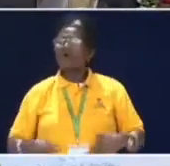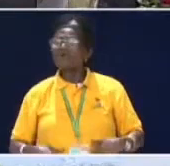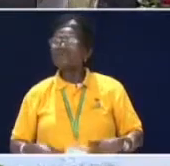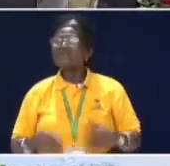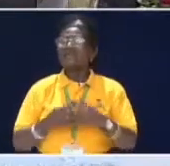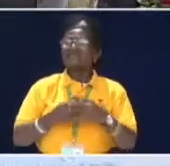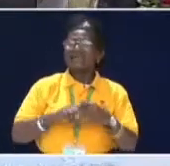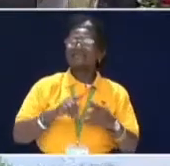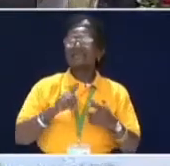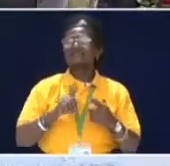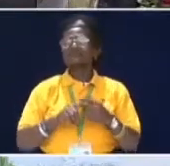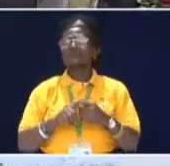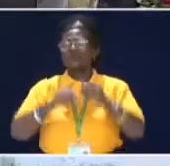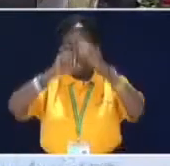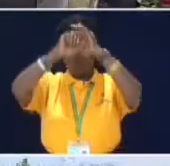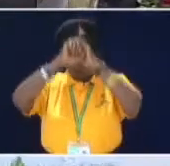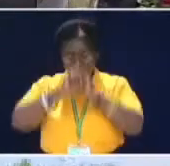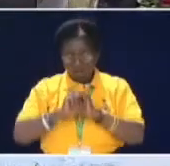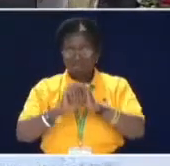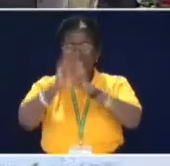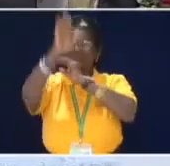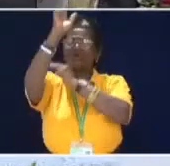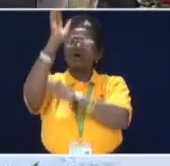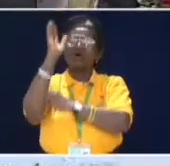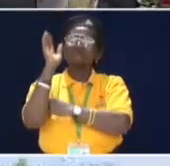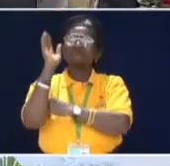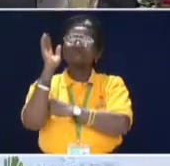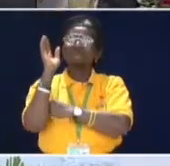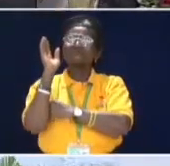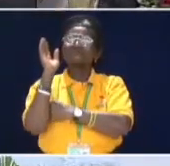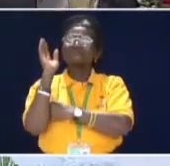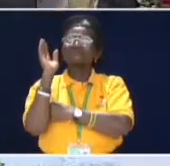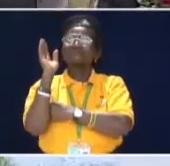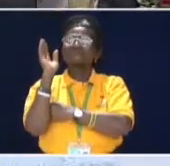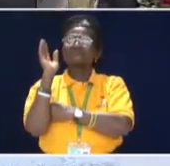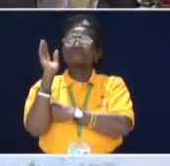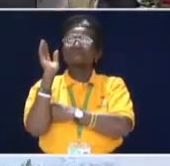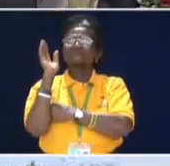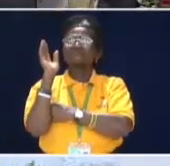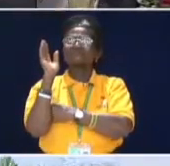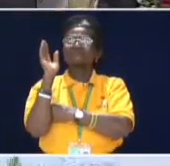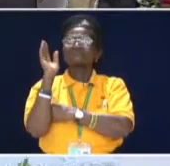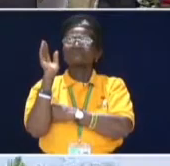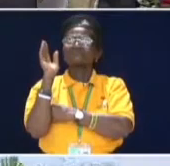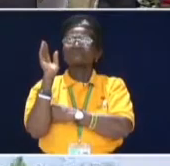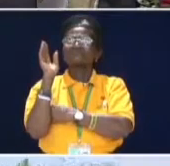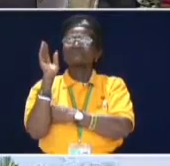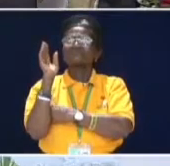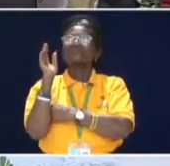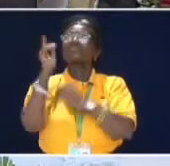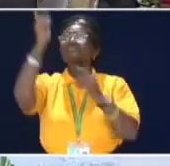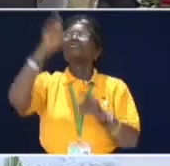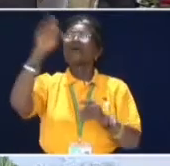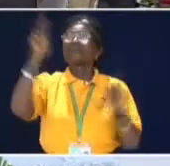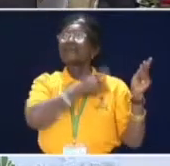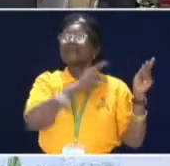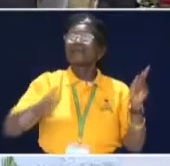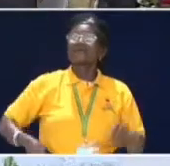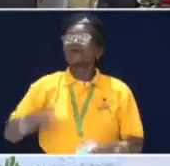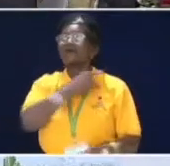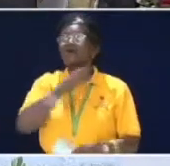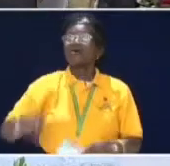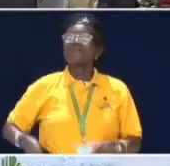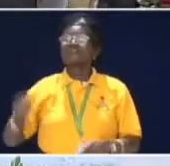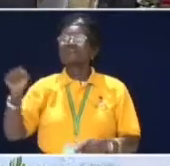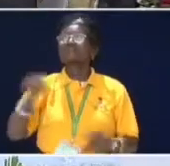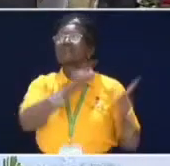to worship God. You are the King of Kings, you are the Lord of Lords.